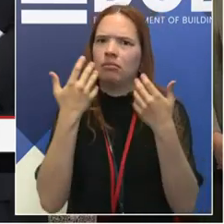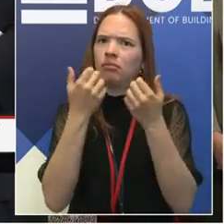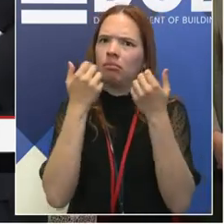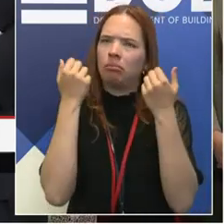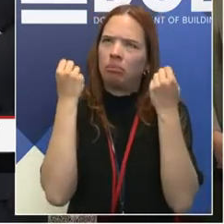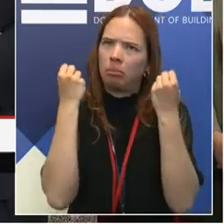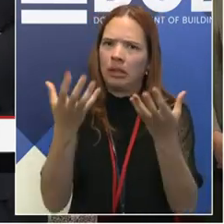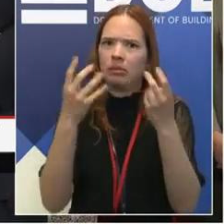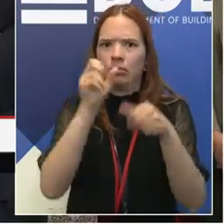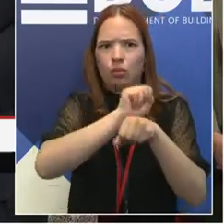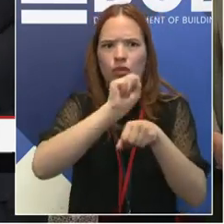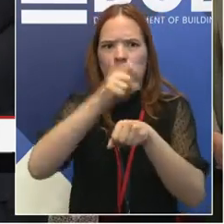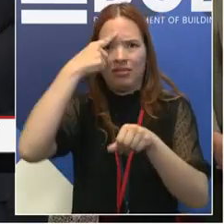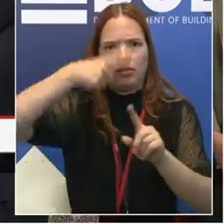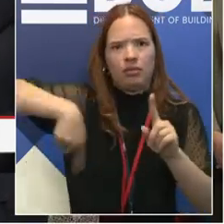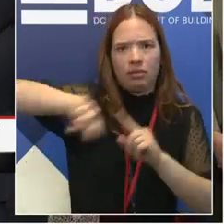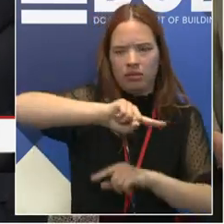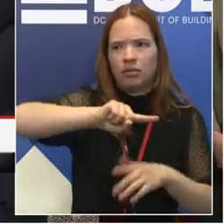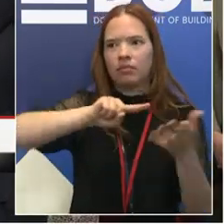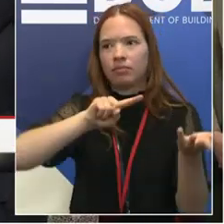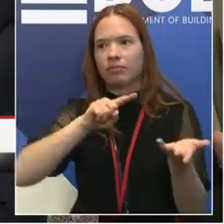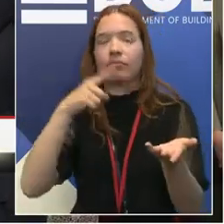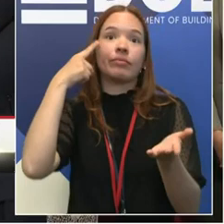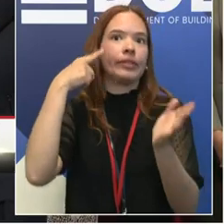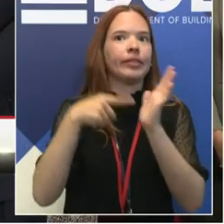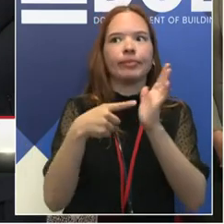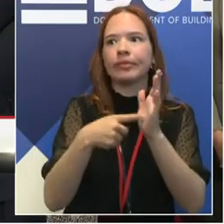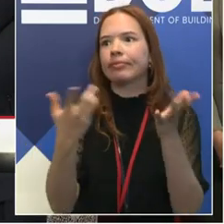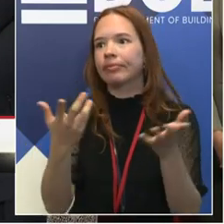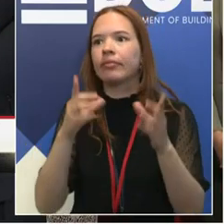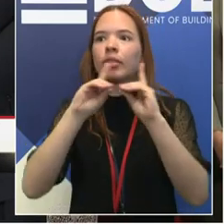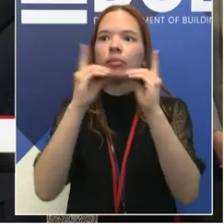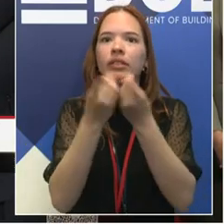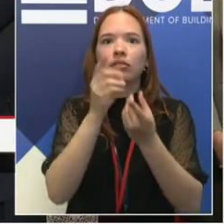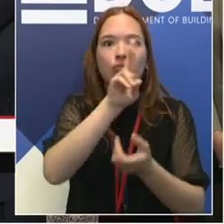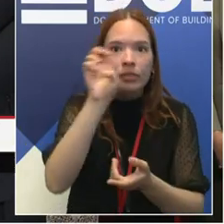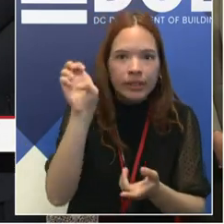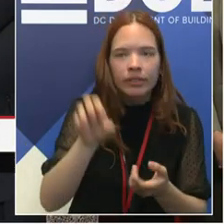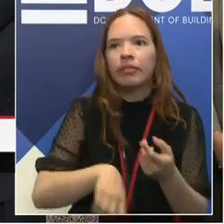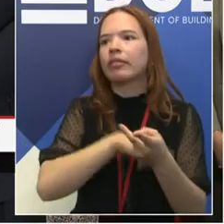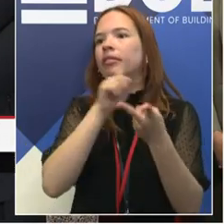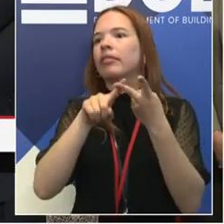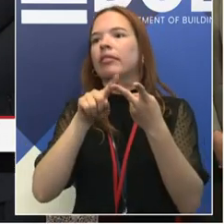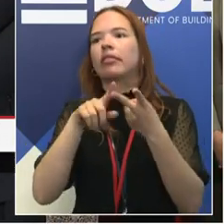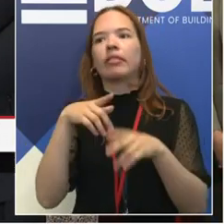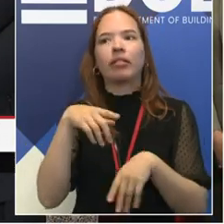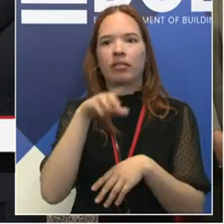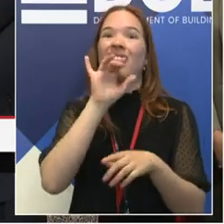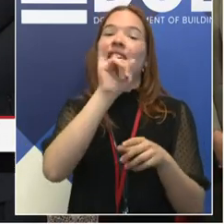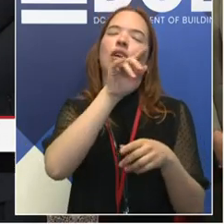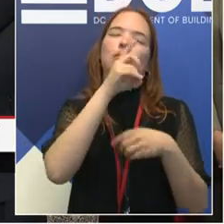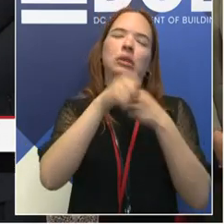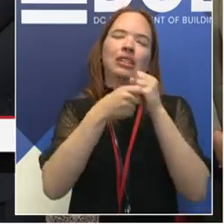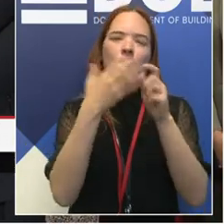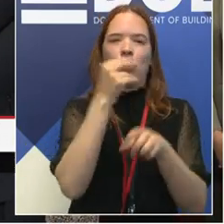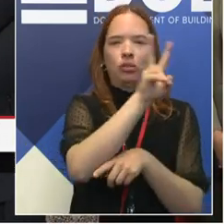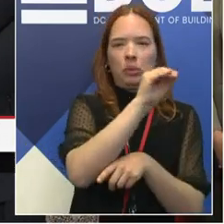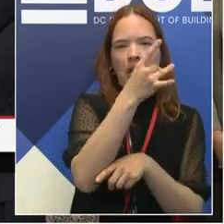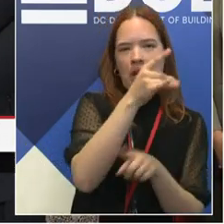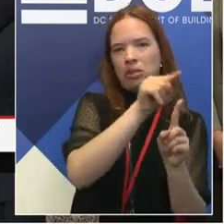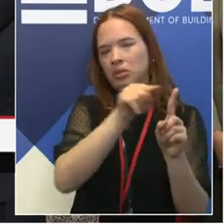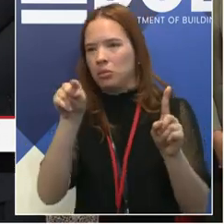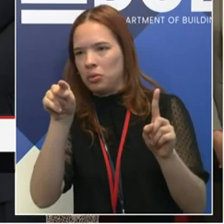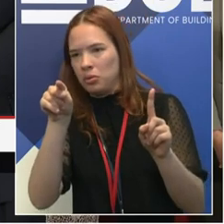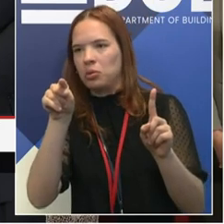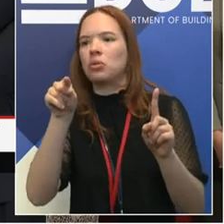the executive program manager at the Department of Real Estate from 2018 to 2010. And Director Hanlon was